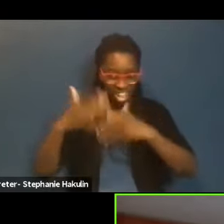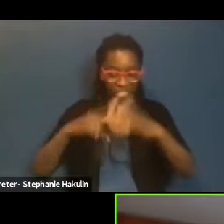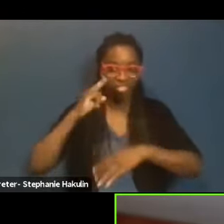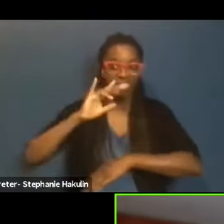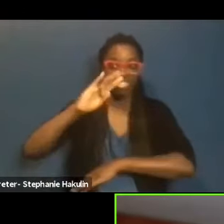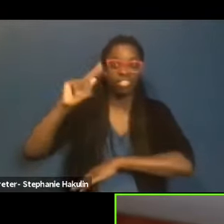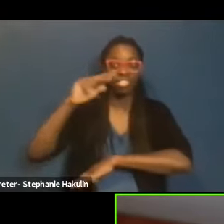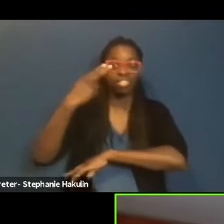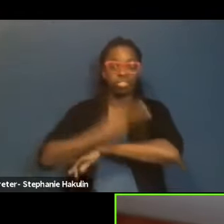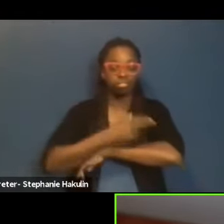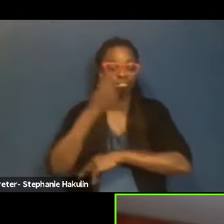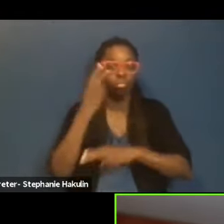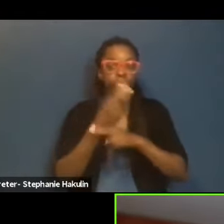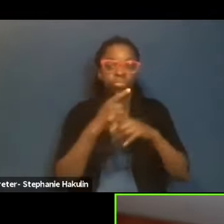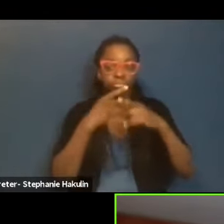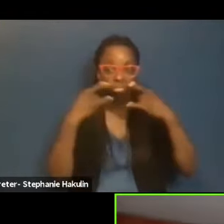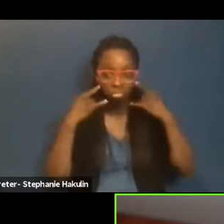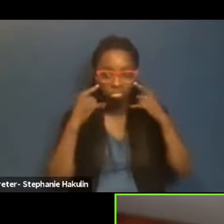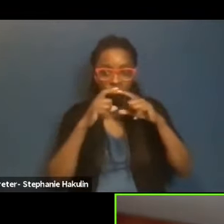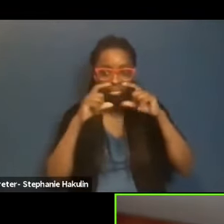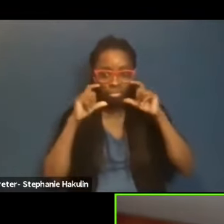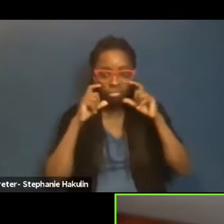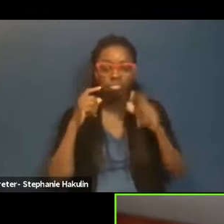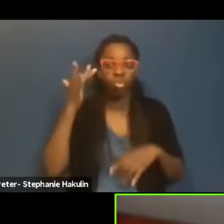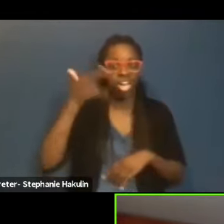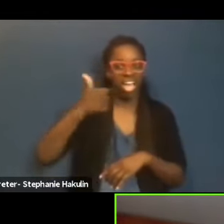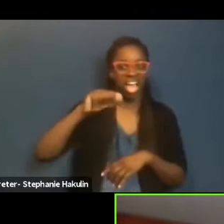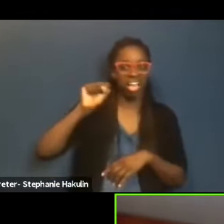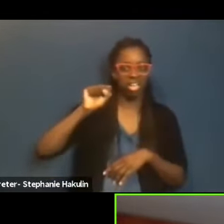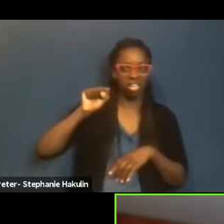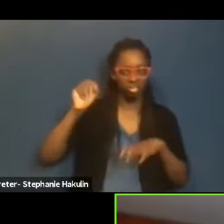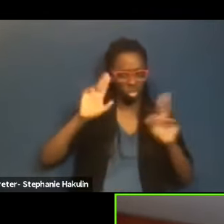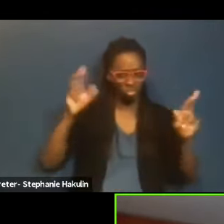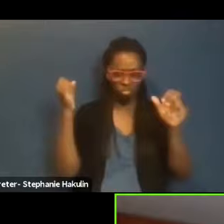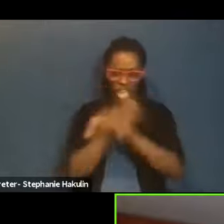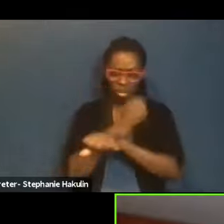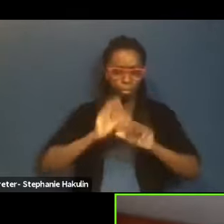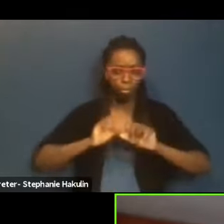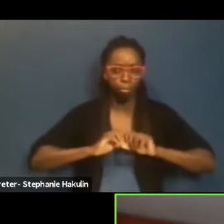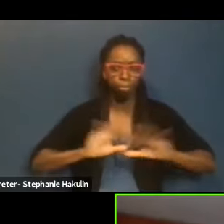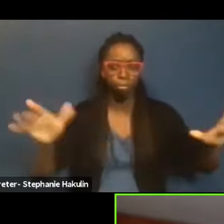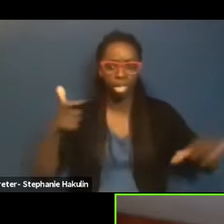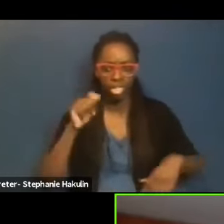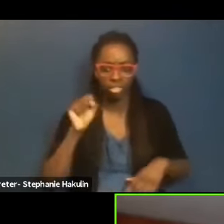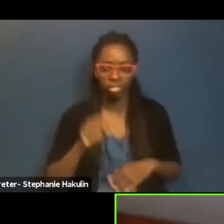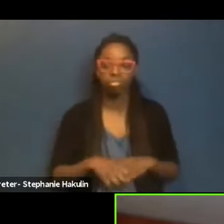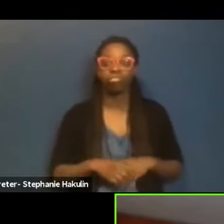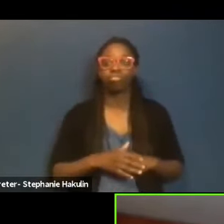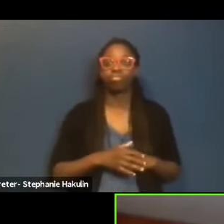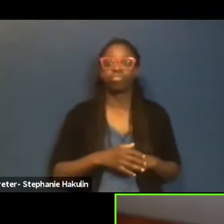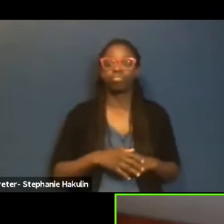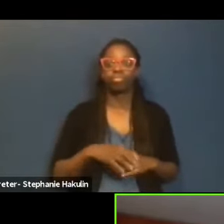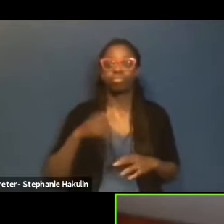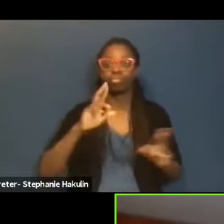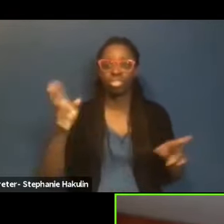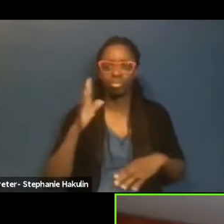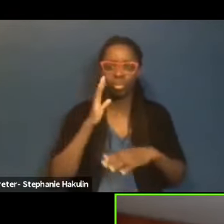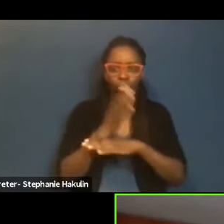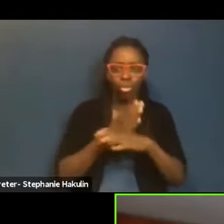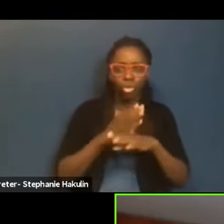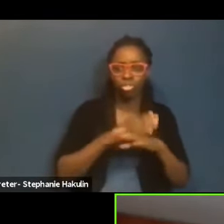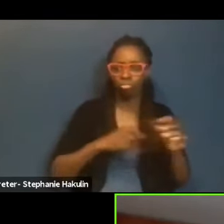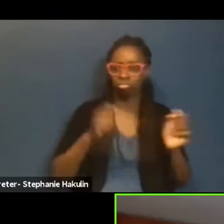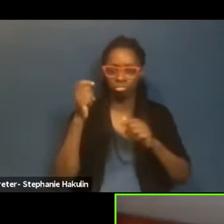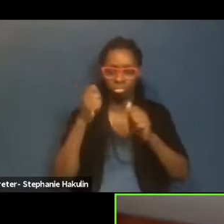pots, pans, and wooden spoons, planeras and cowbells, lungs, fists, and bodies, flags and bullhorns, bomba, batucada,